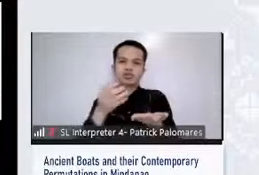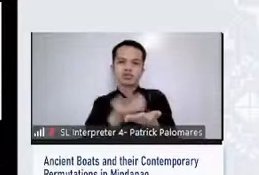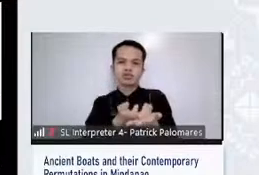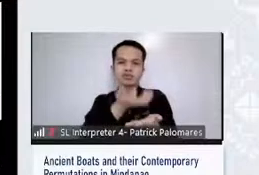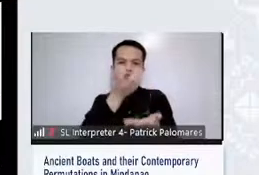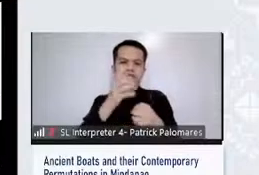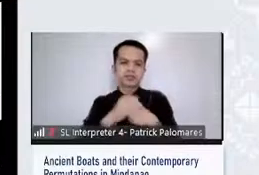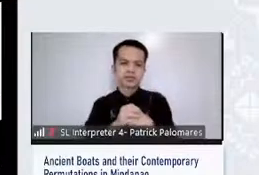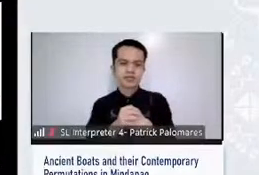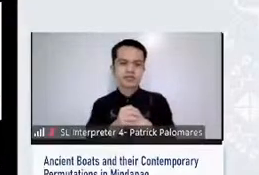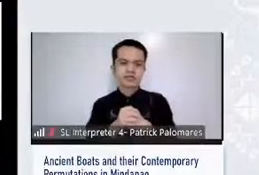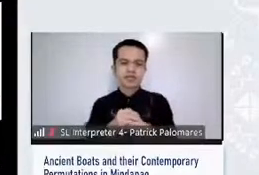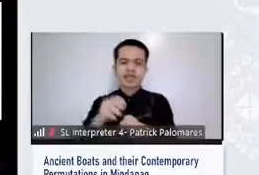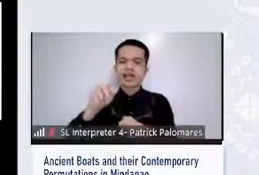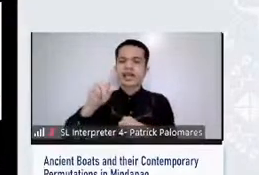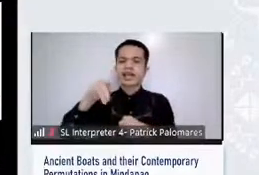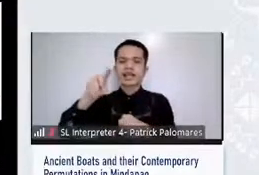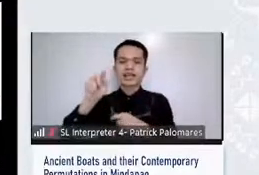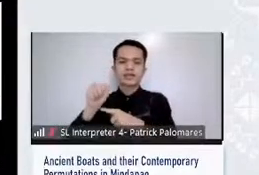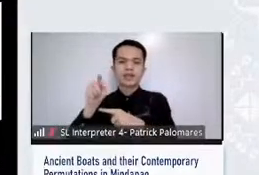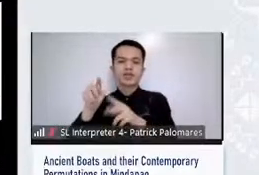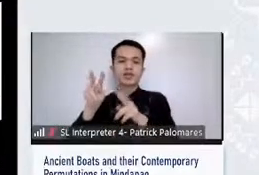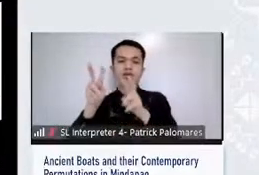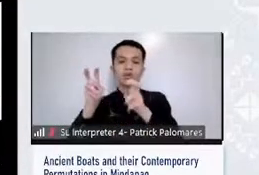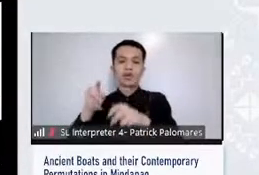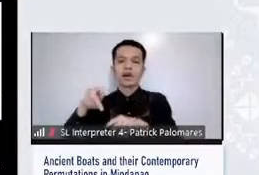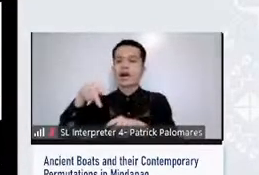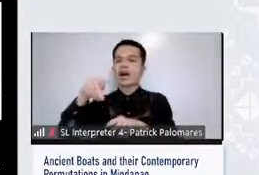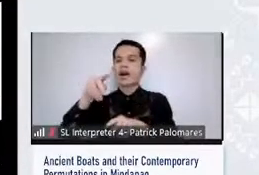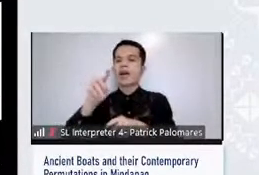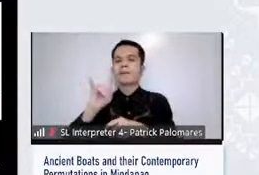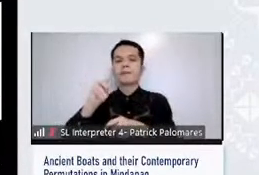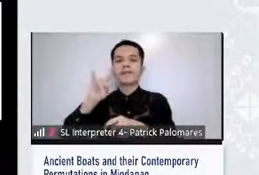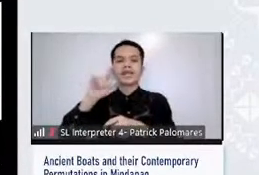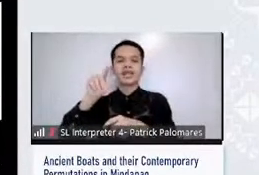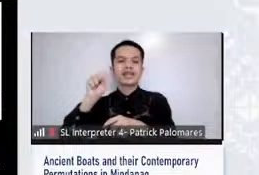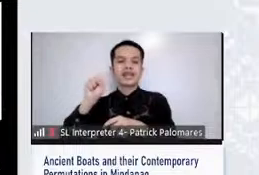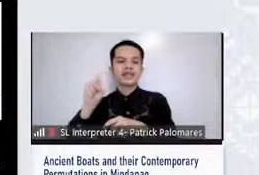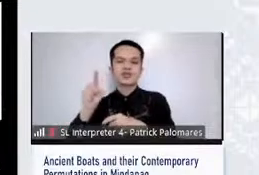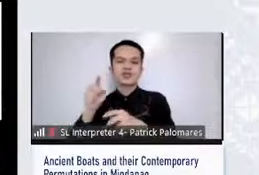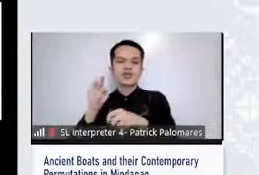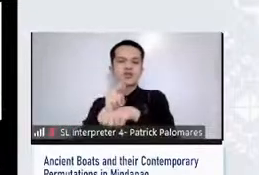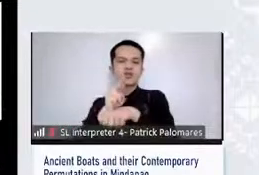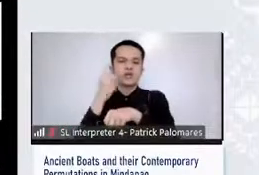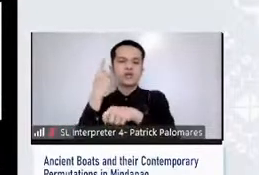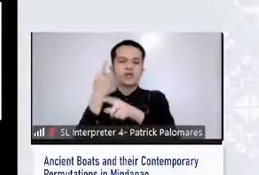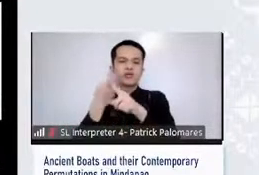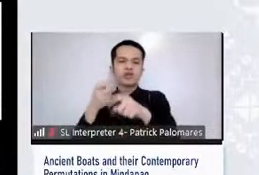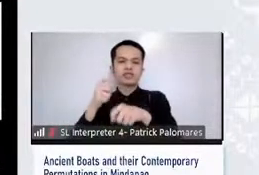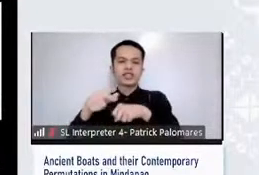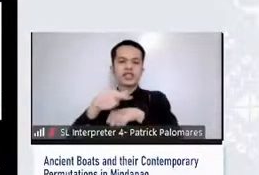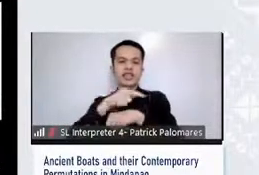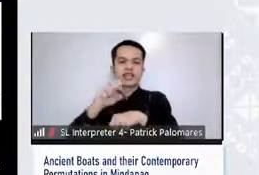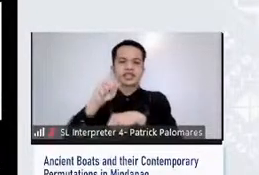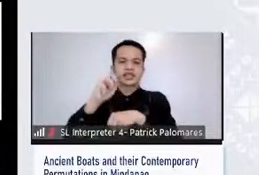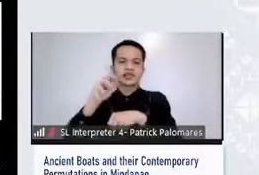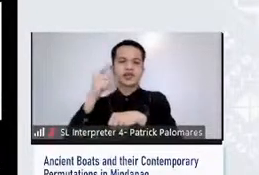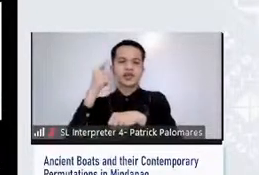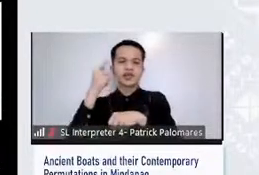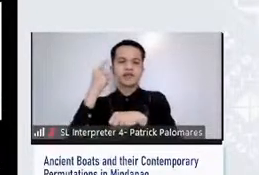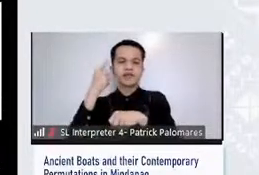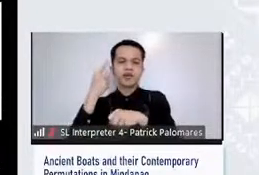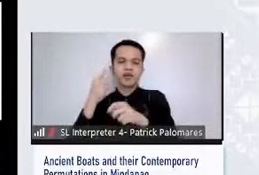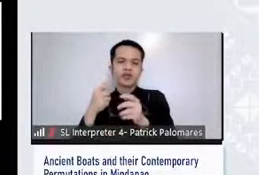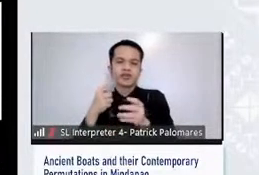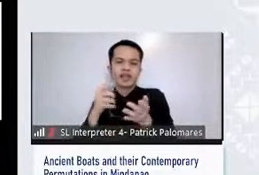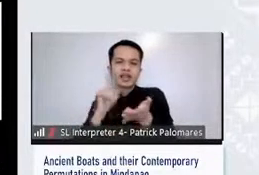The Dalipa boats are also called idlas, more commonly used by the land-dwelling Sama to refer to the boat.